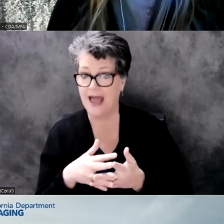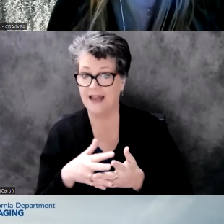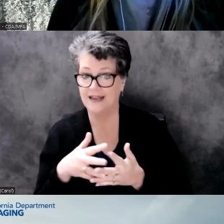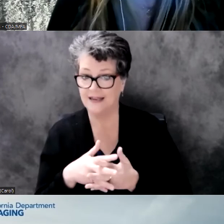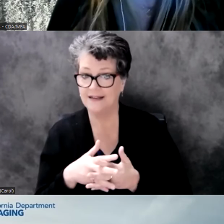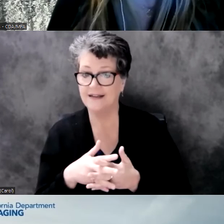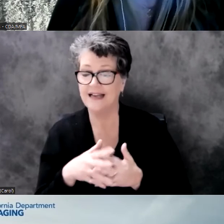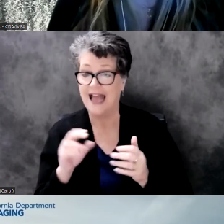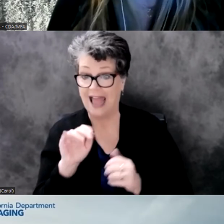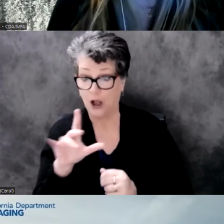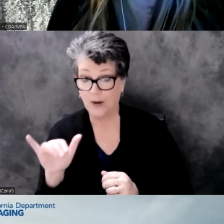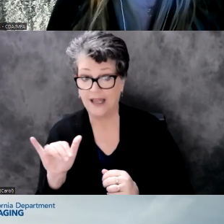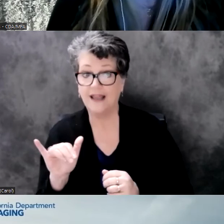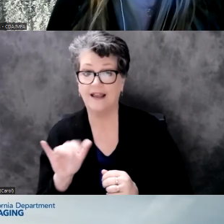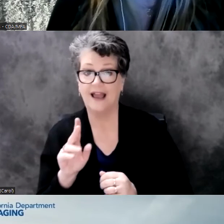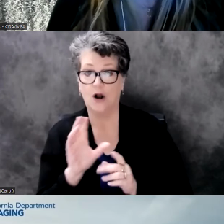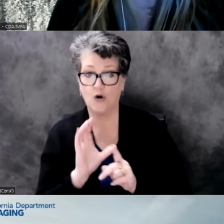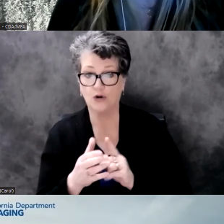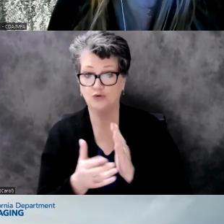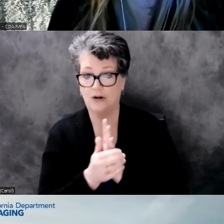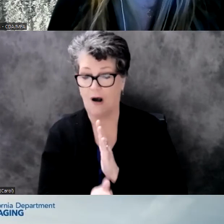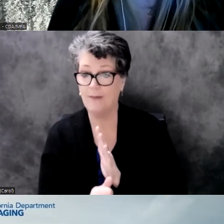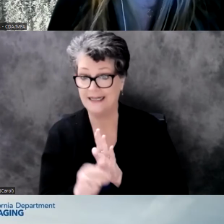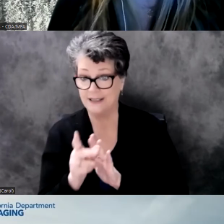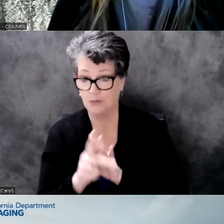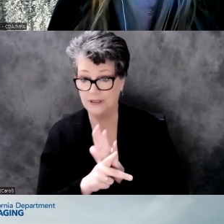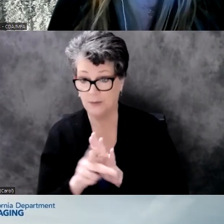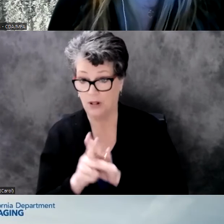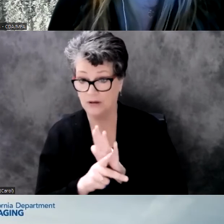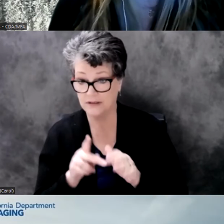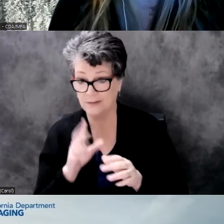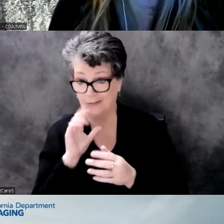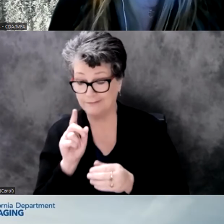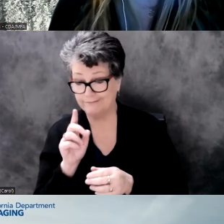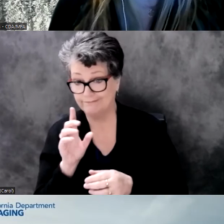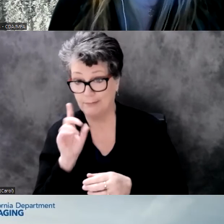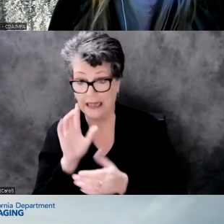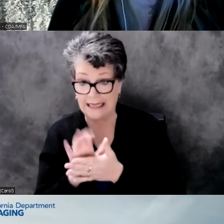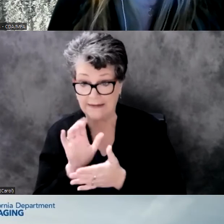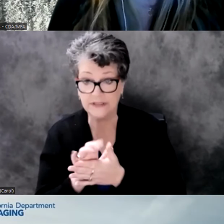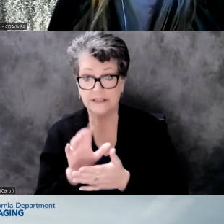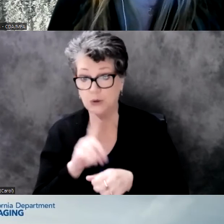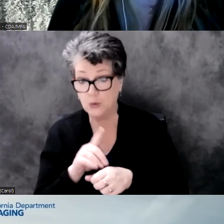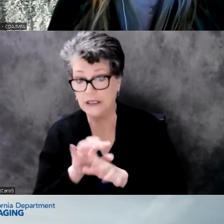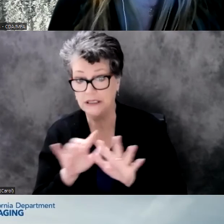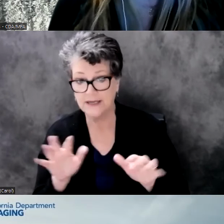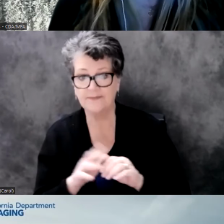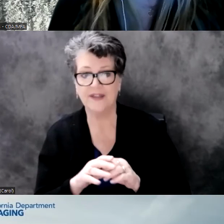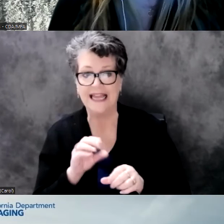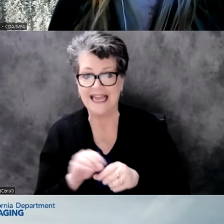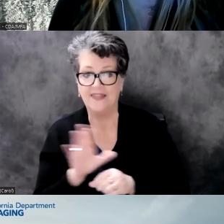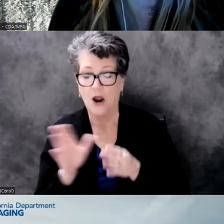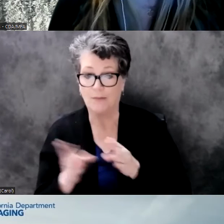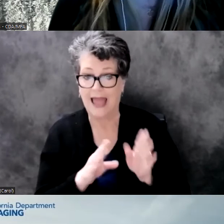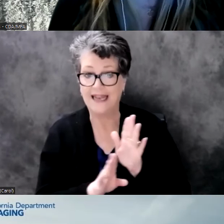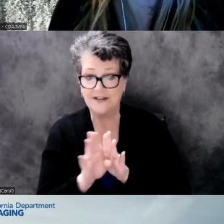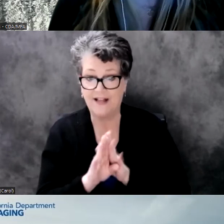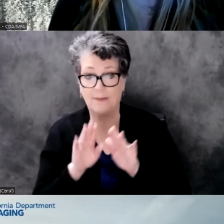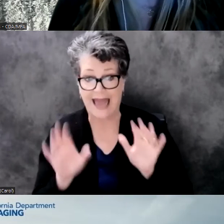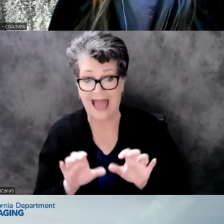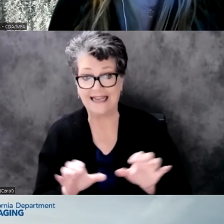competency principles into the planning and development activities of their community's local age and disability friendly